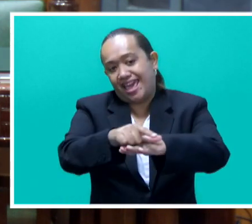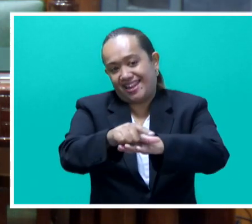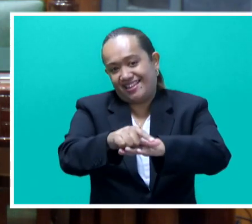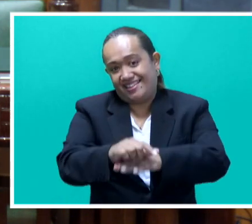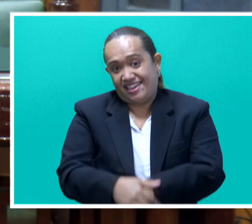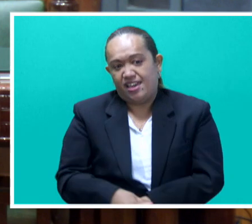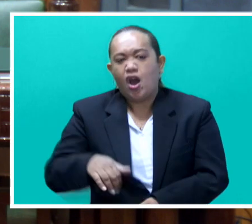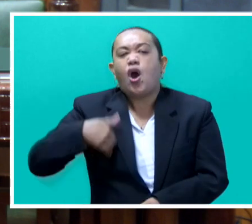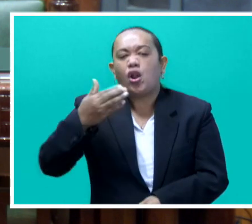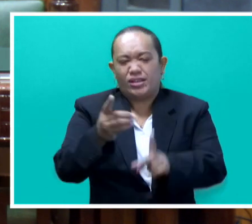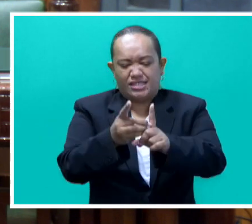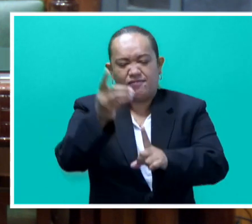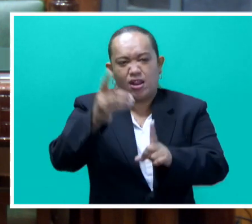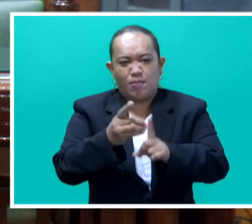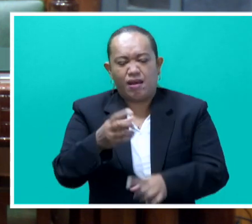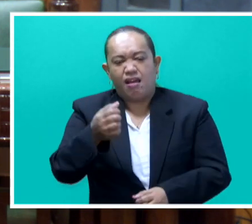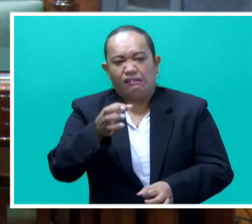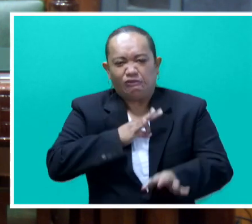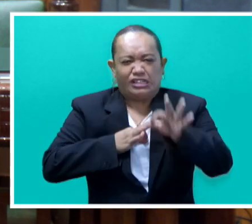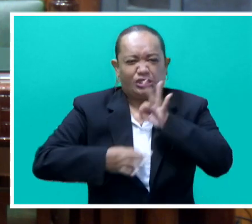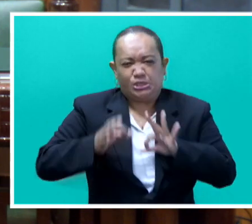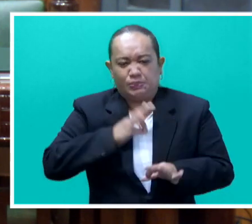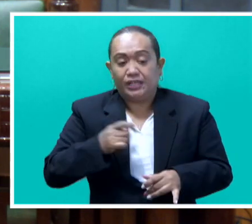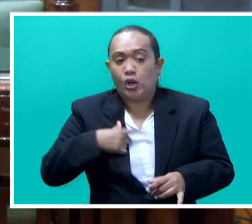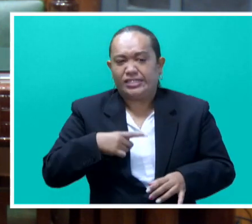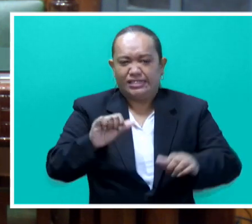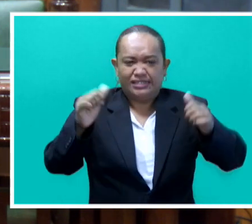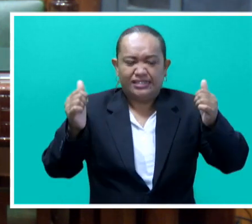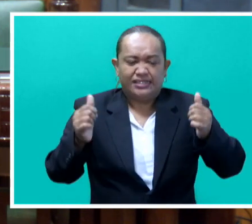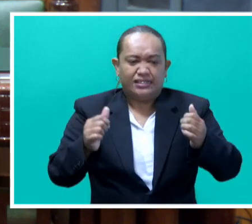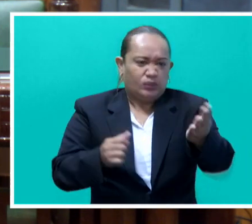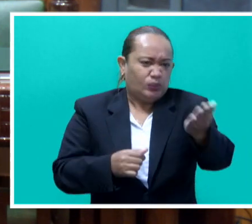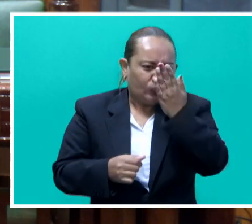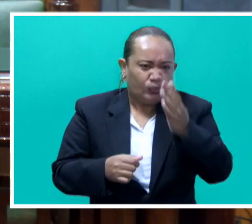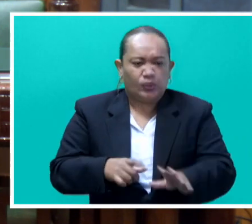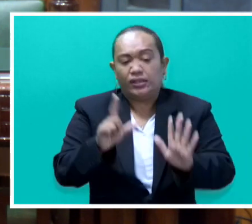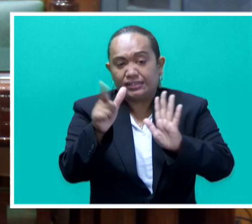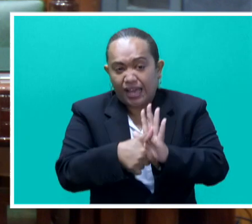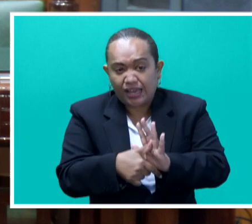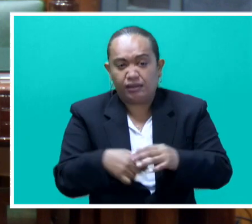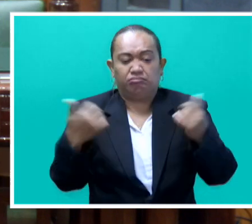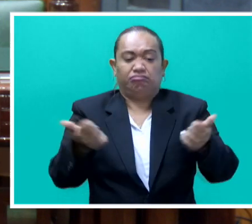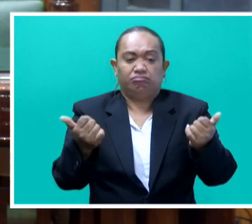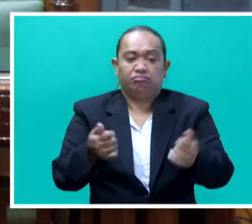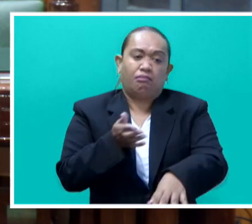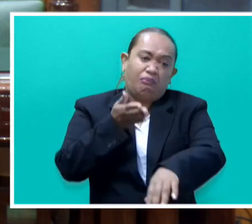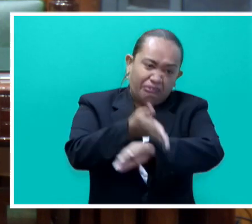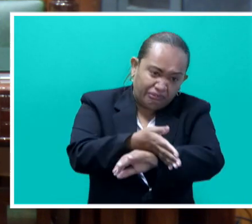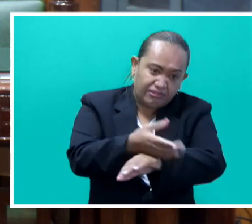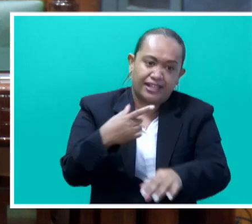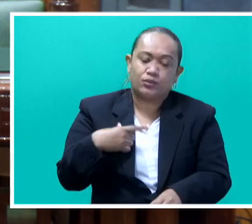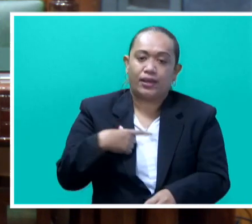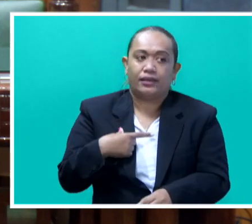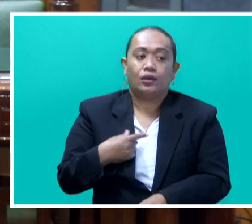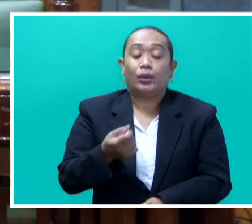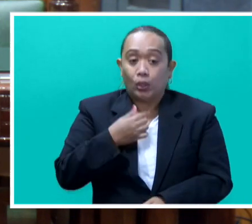by the developers. What we really want is any development should be able to give fair return to the developers. So the